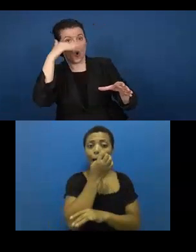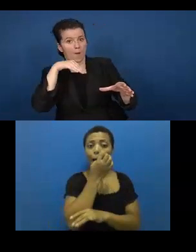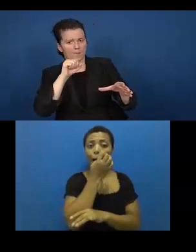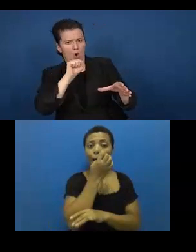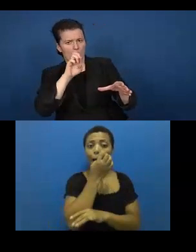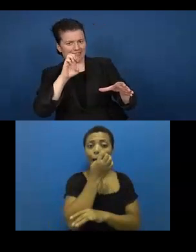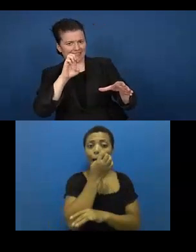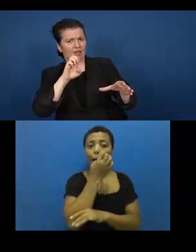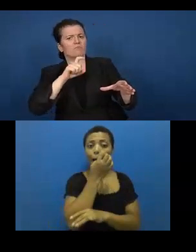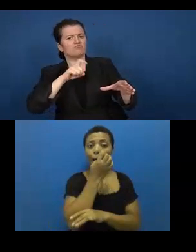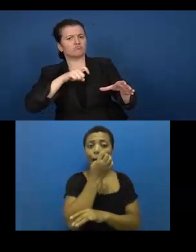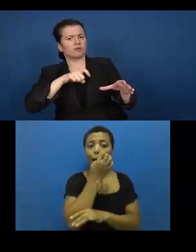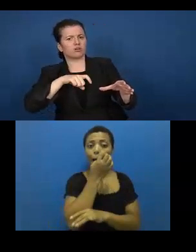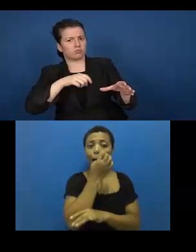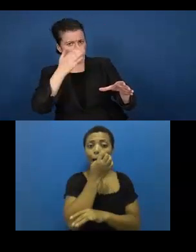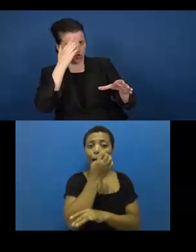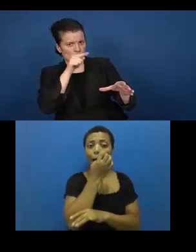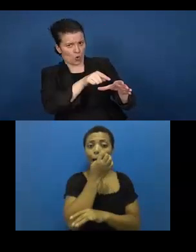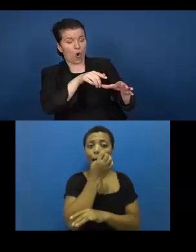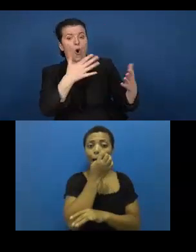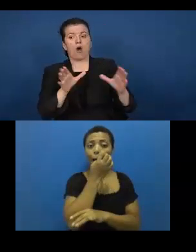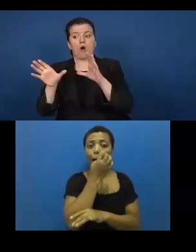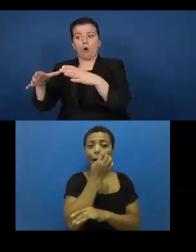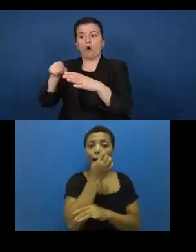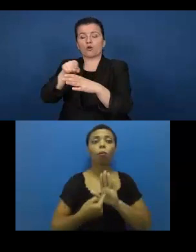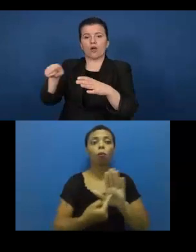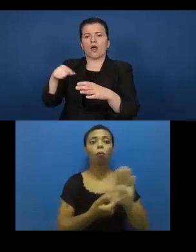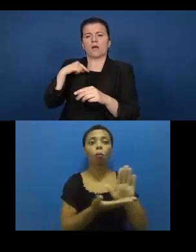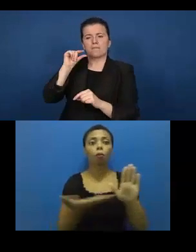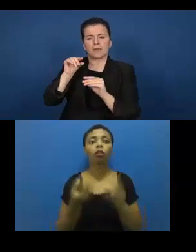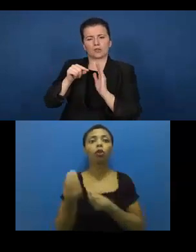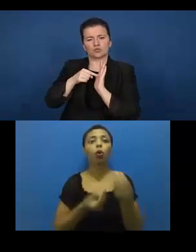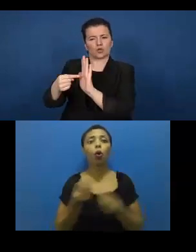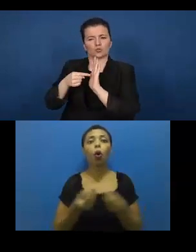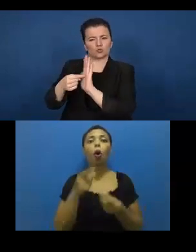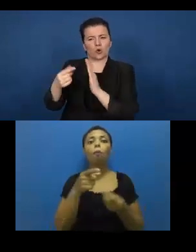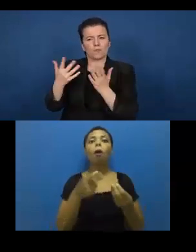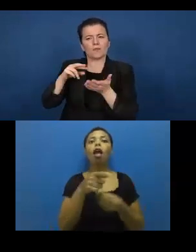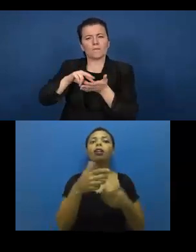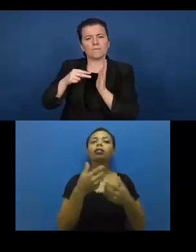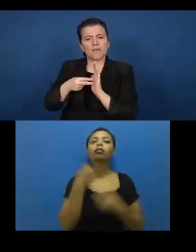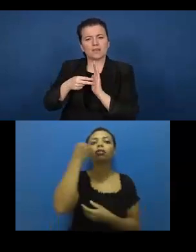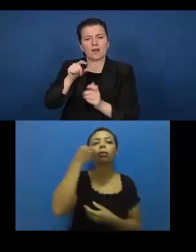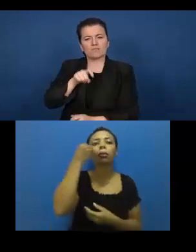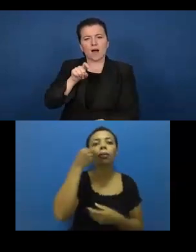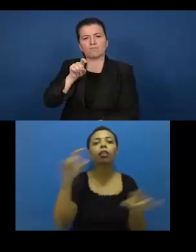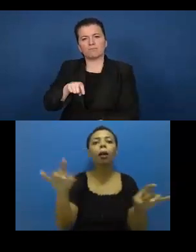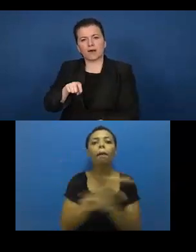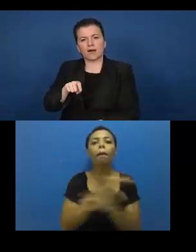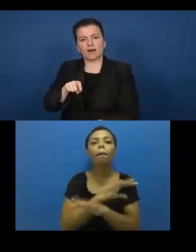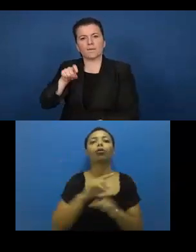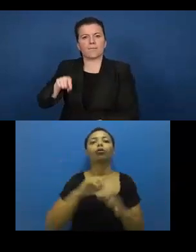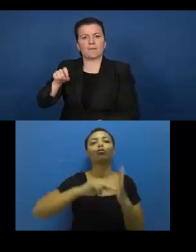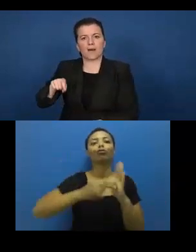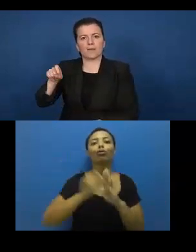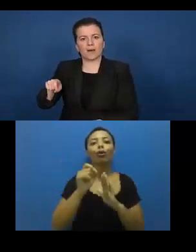Morse code alphabet throughout the experiment, and were sometimes also allowed to write the Morse code down. But this is